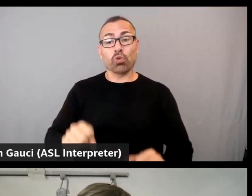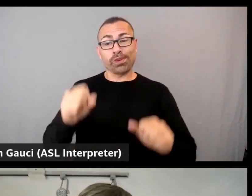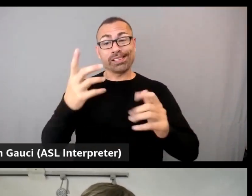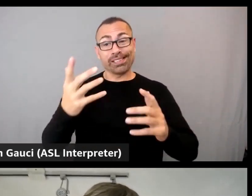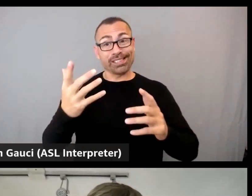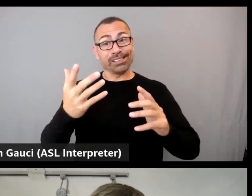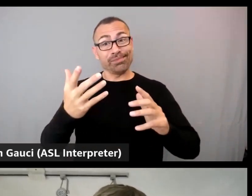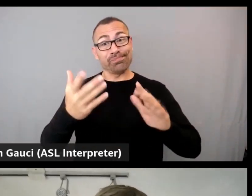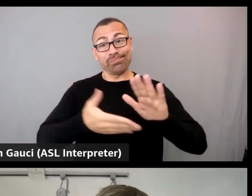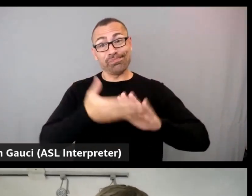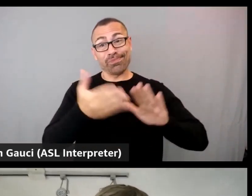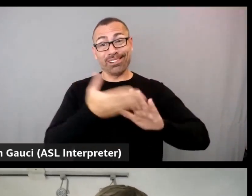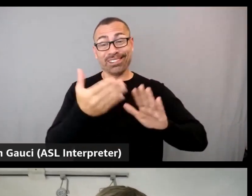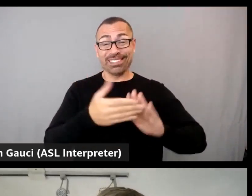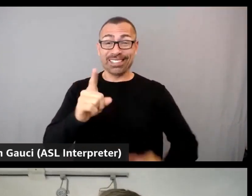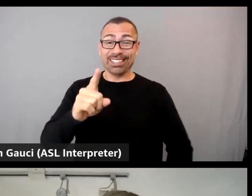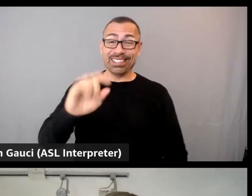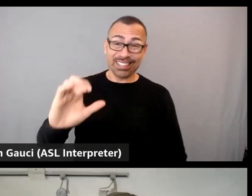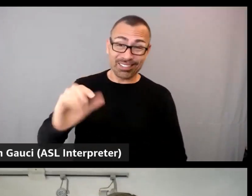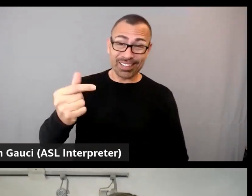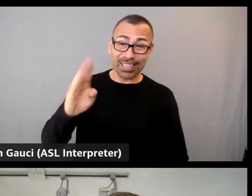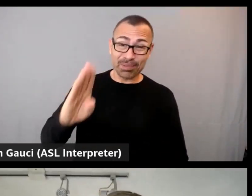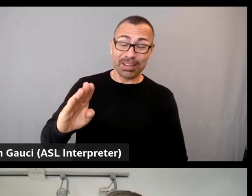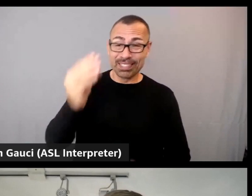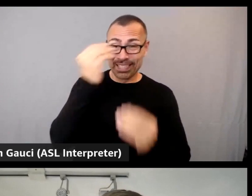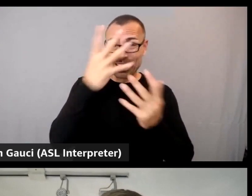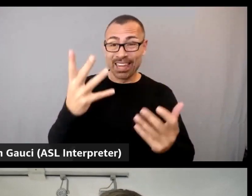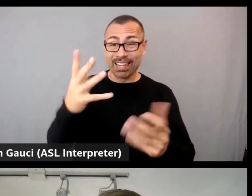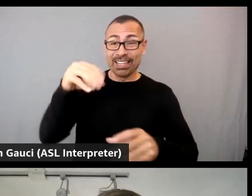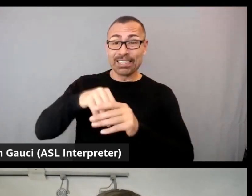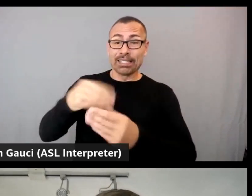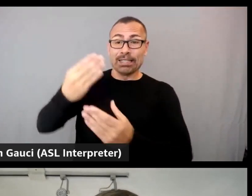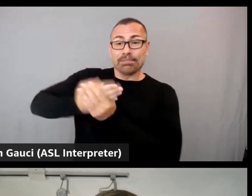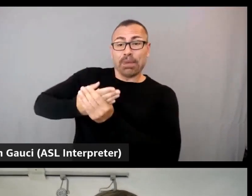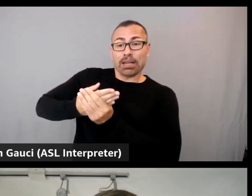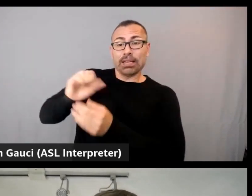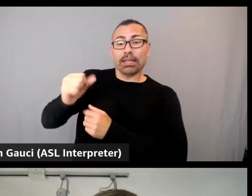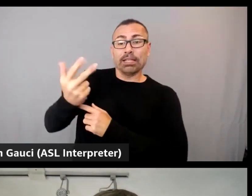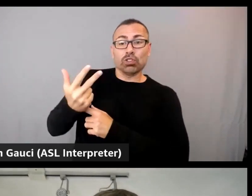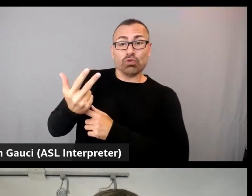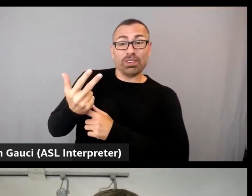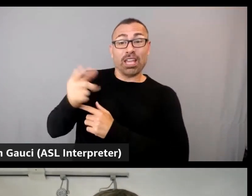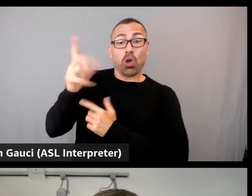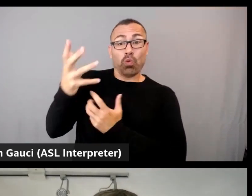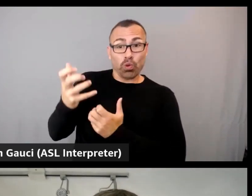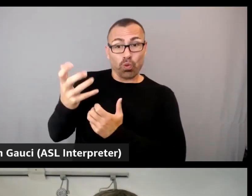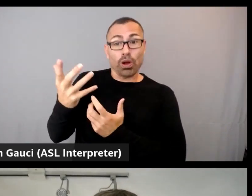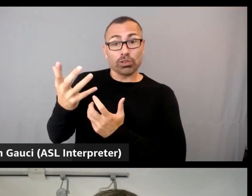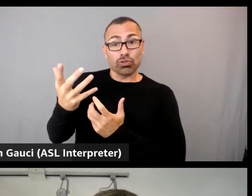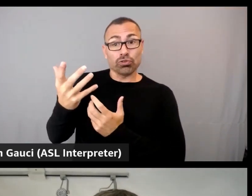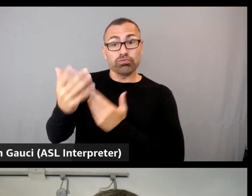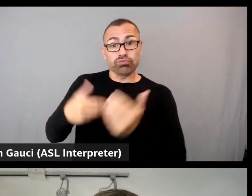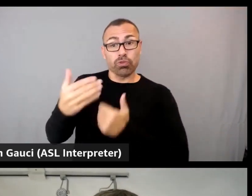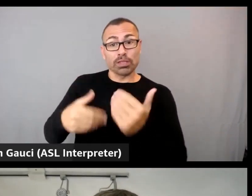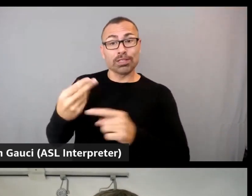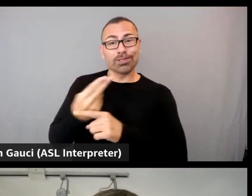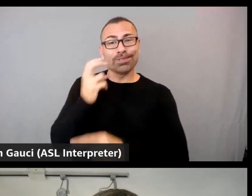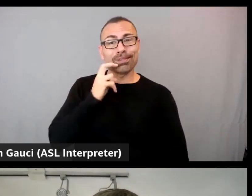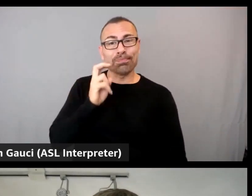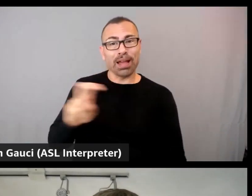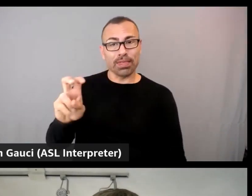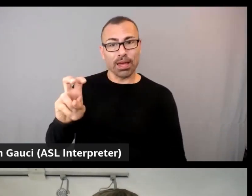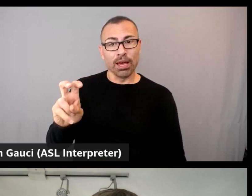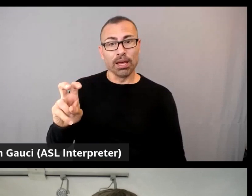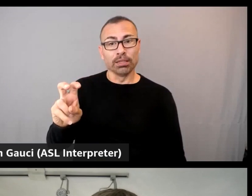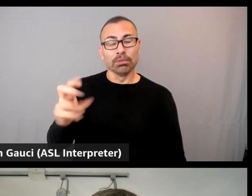our S3 buckets, raw data, and we want to process that using Python because we love Python. That was